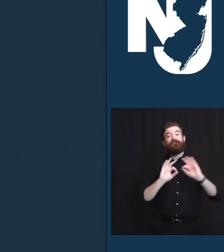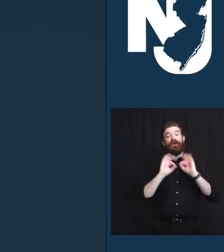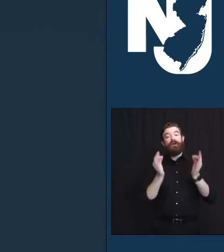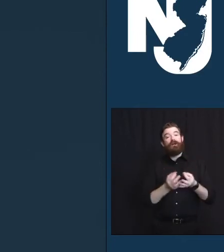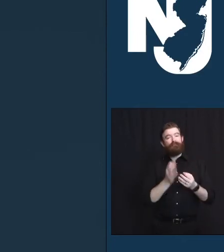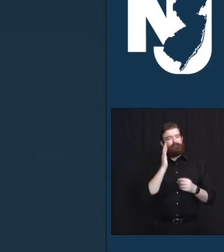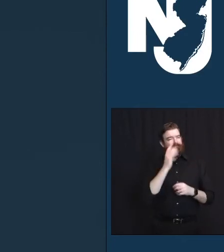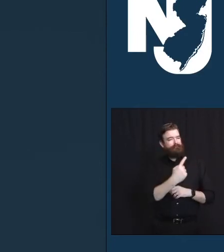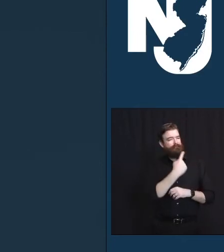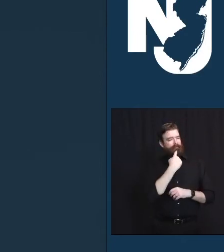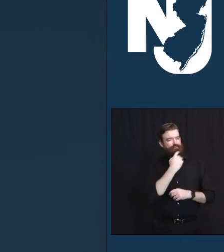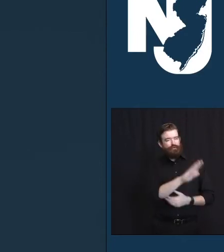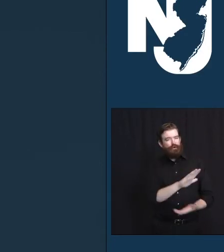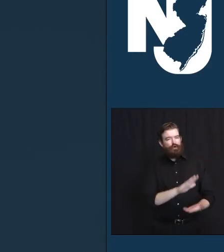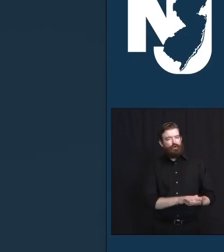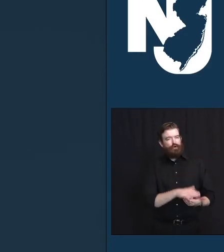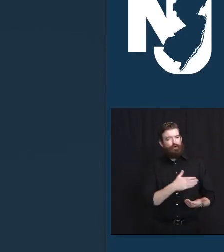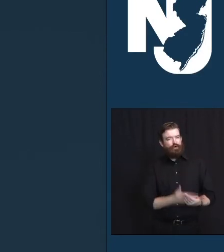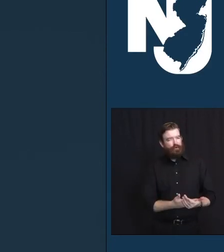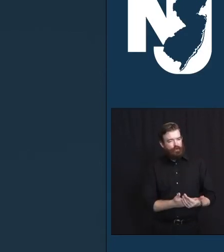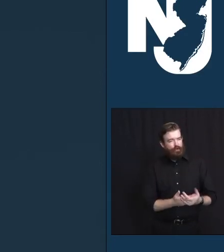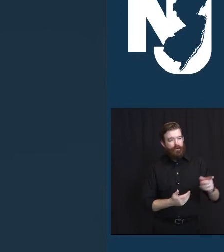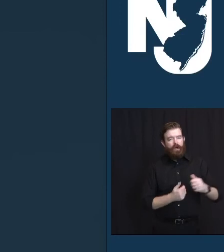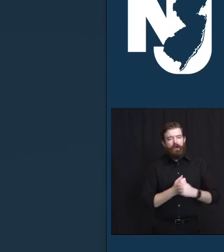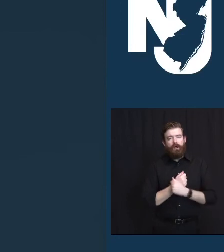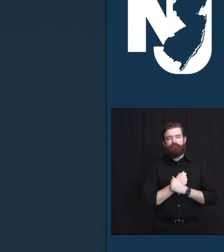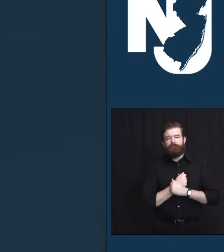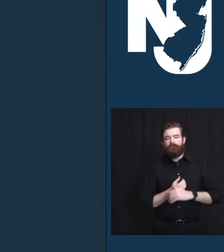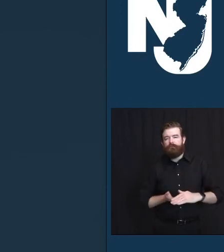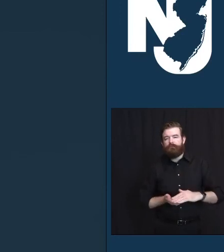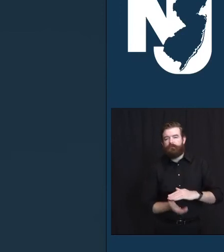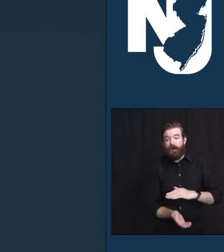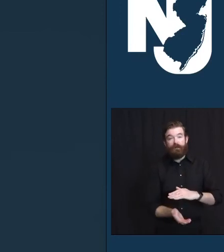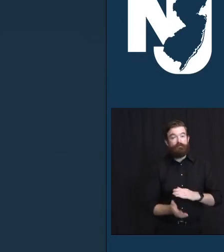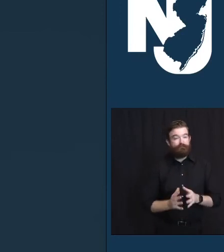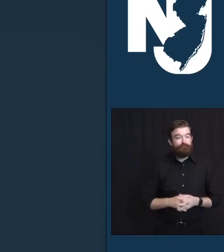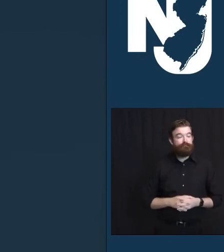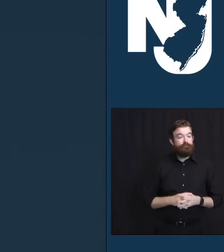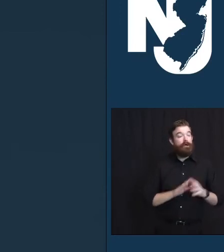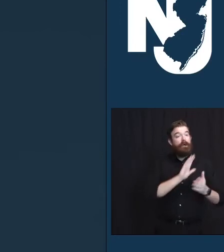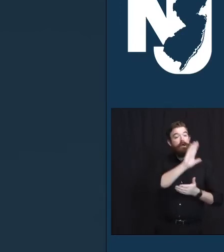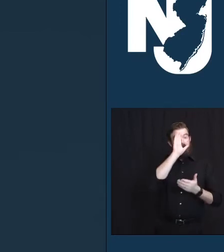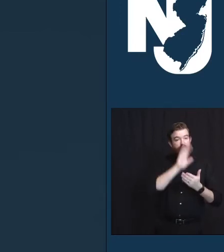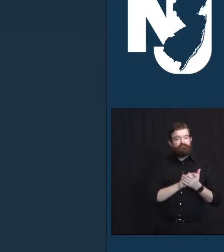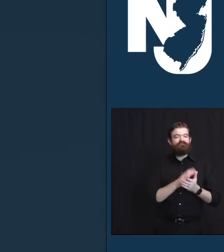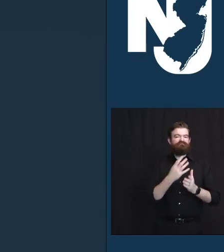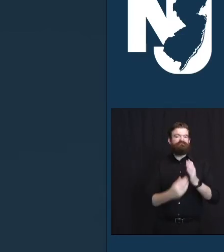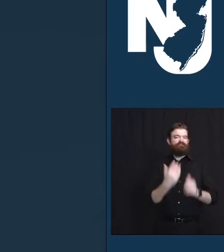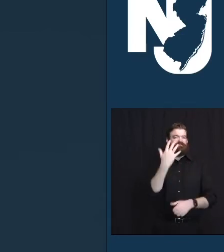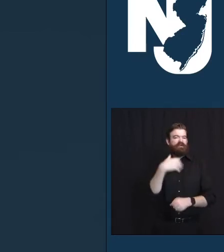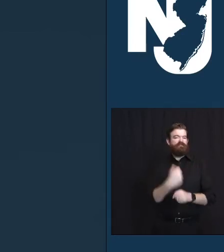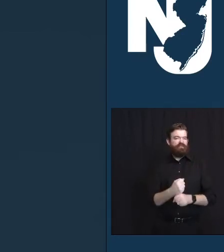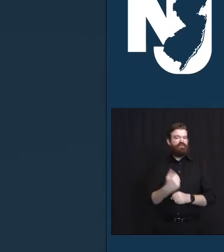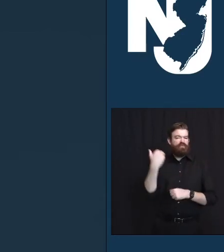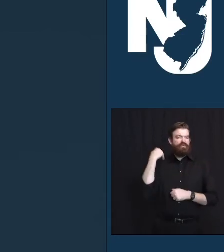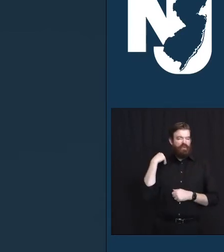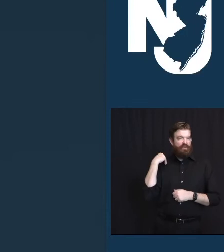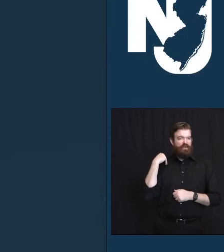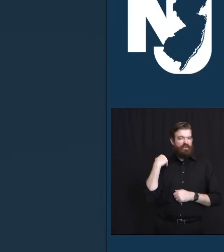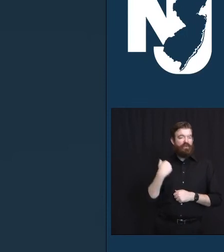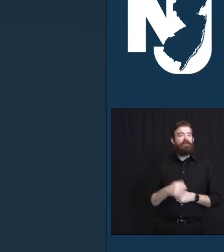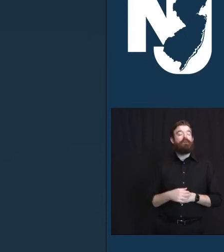exceptional baking. Carmela was predeceased by her husband 5 years ago. She leaves behind 3 beloved children, her